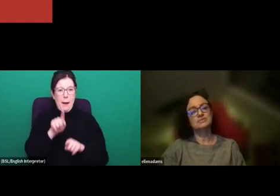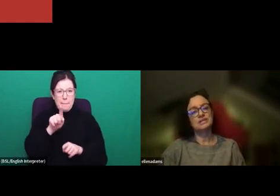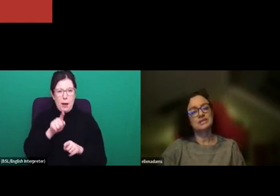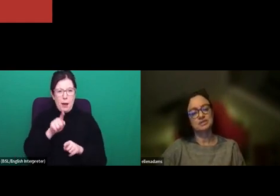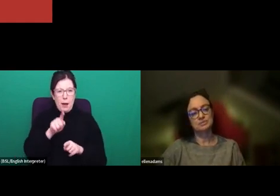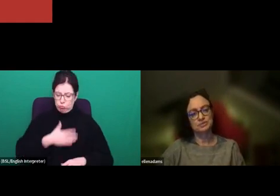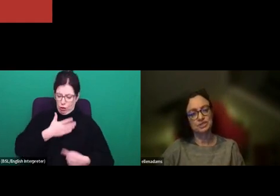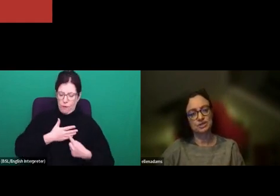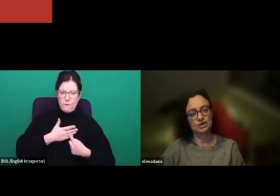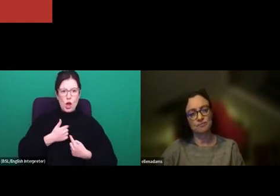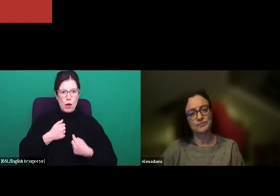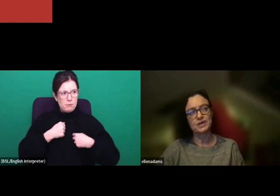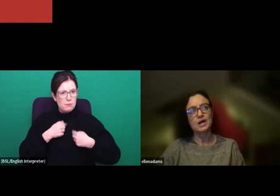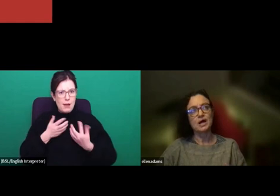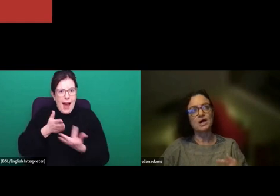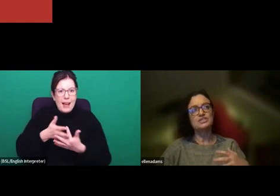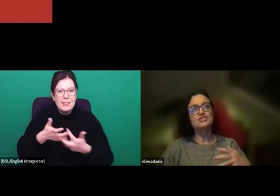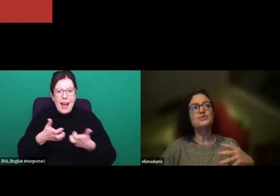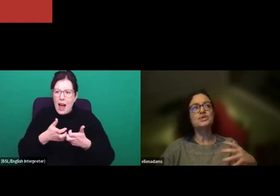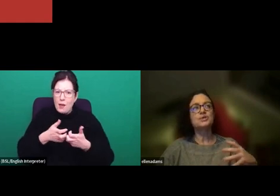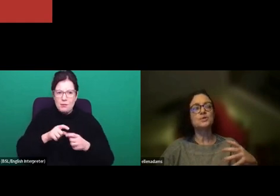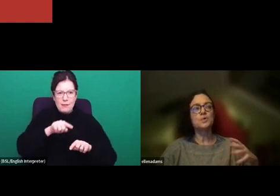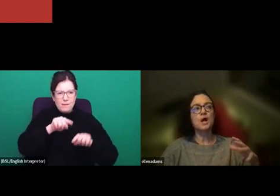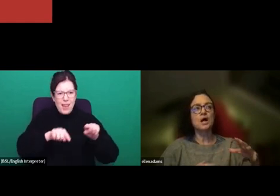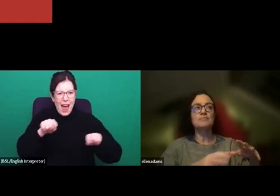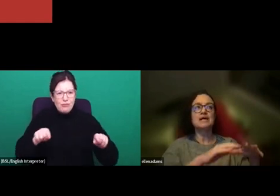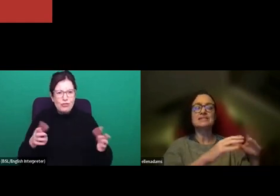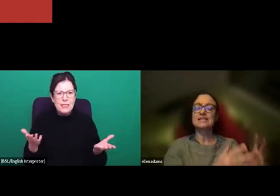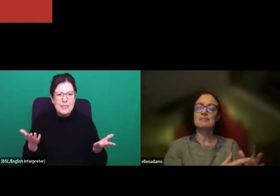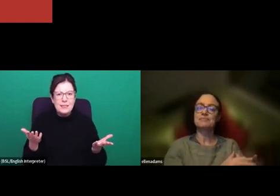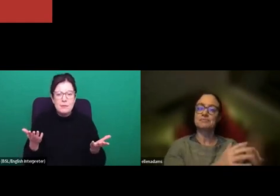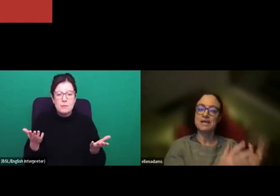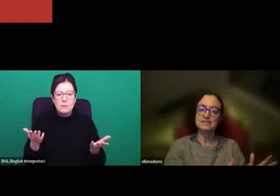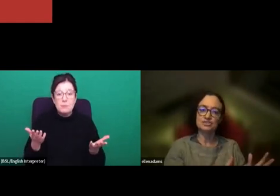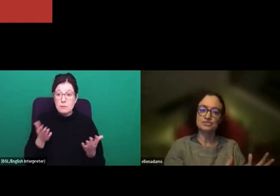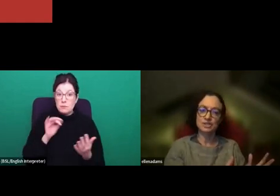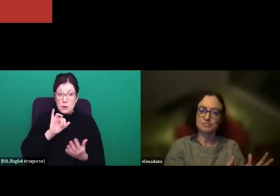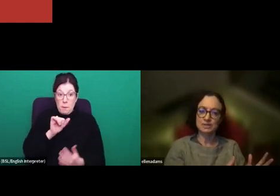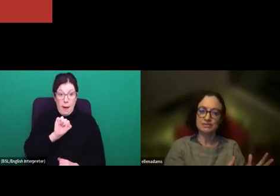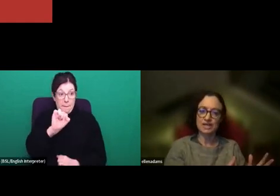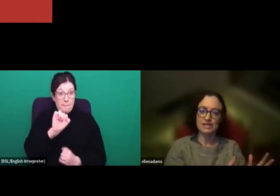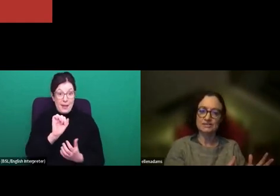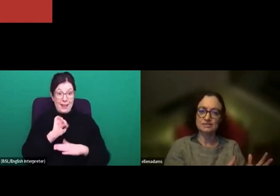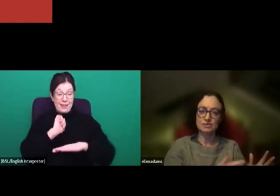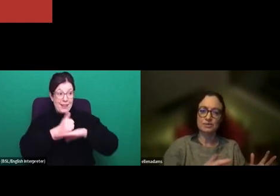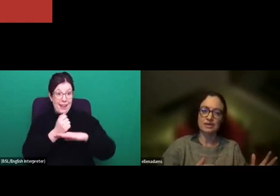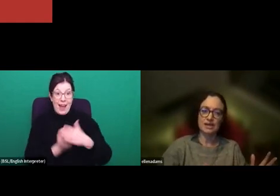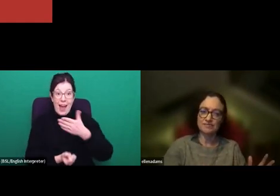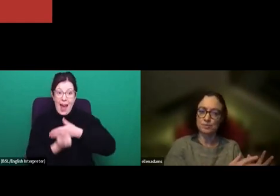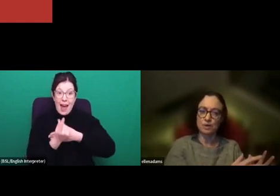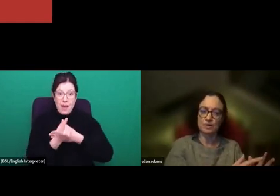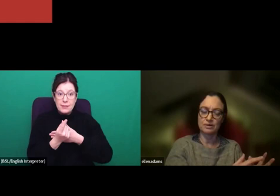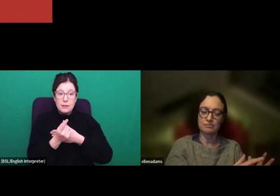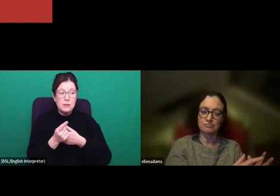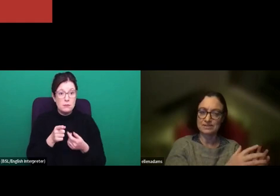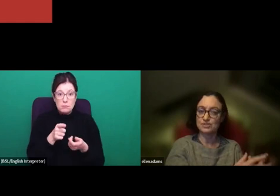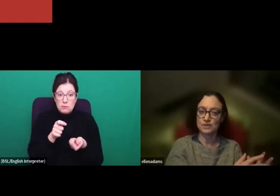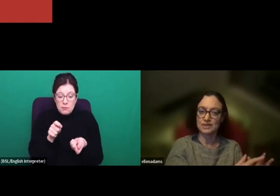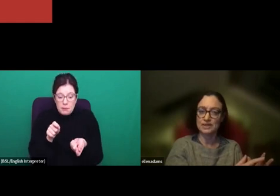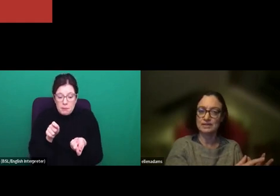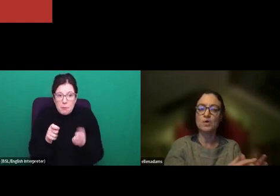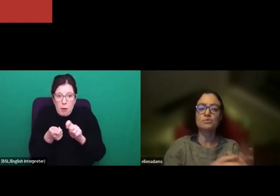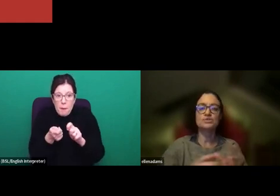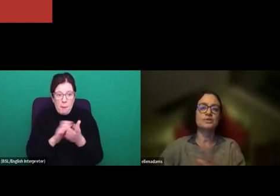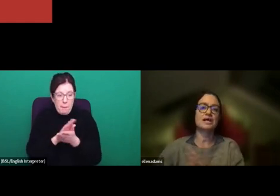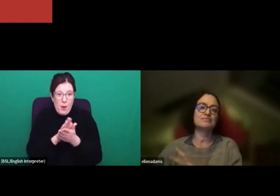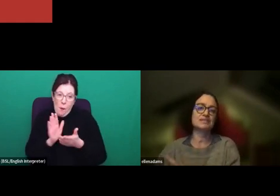that museums are putting on, do you adapt the mainstream events so that everyone can